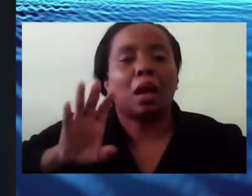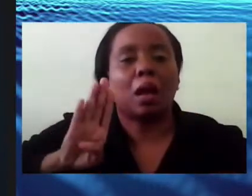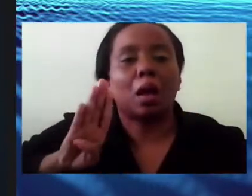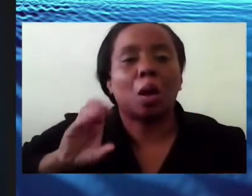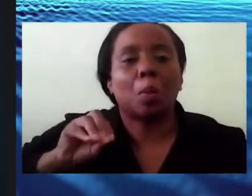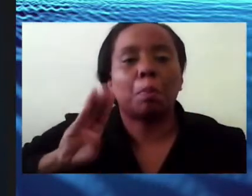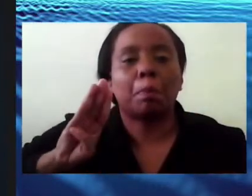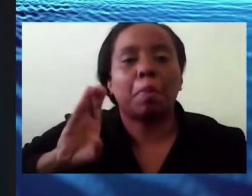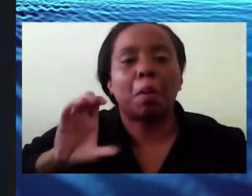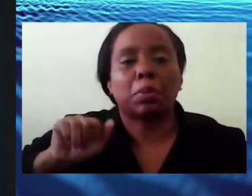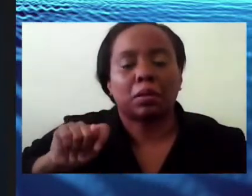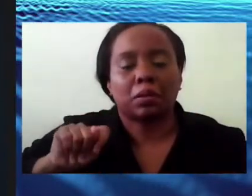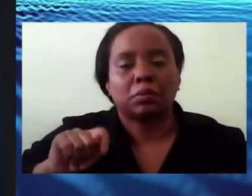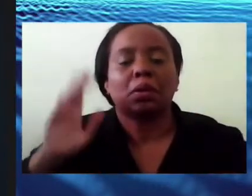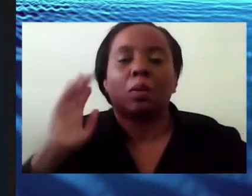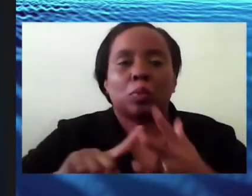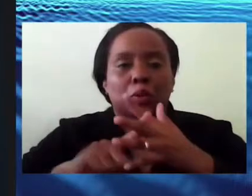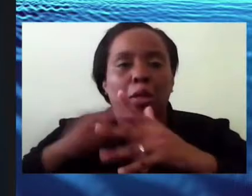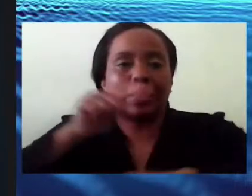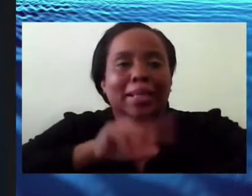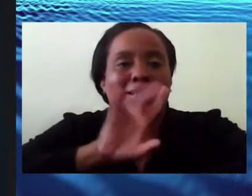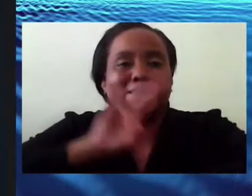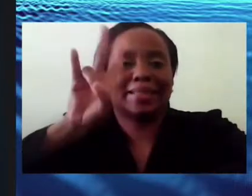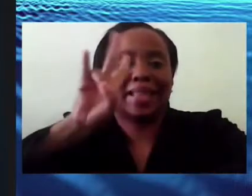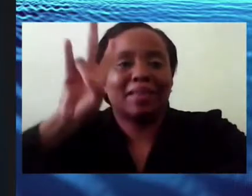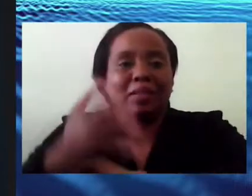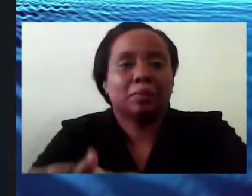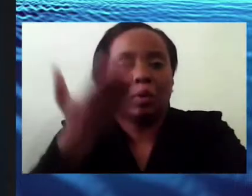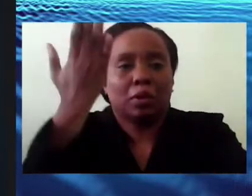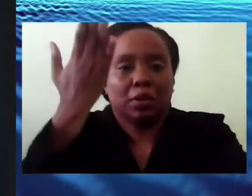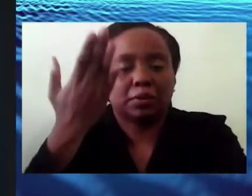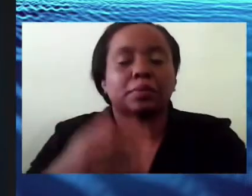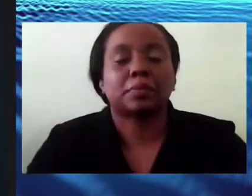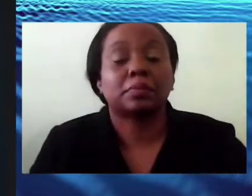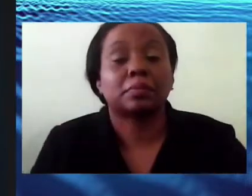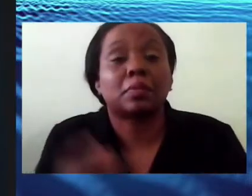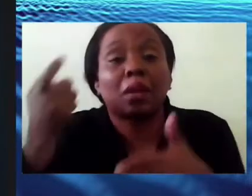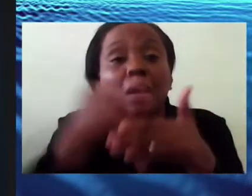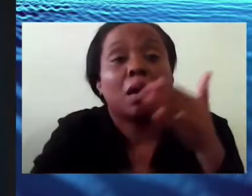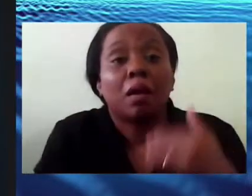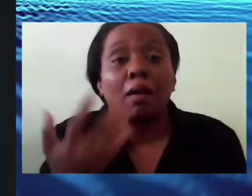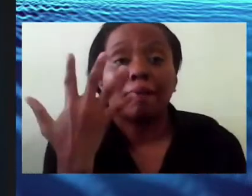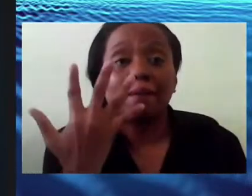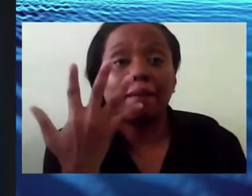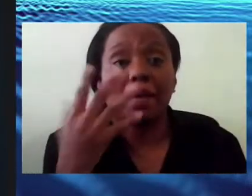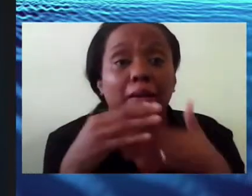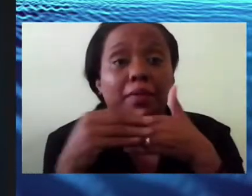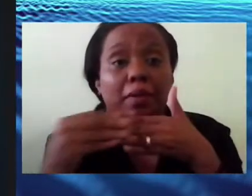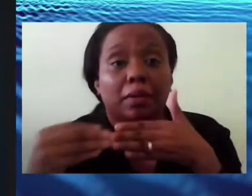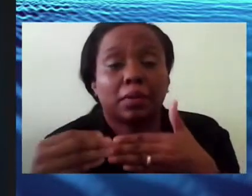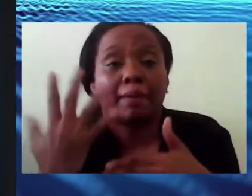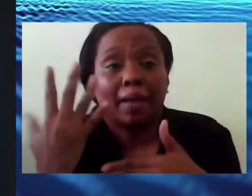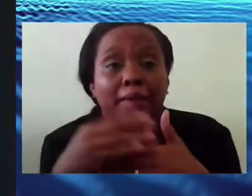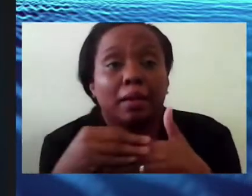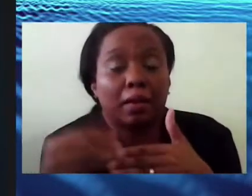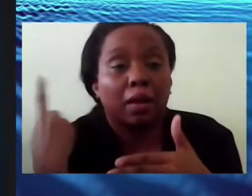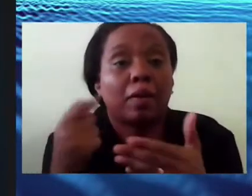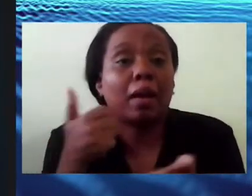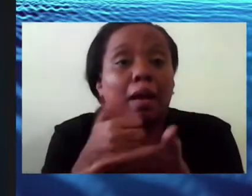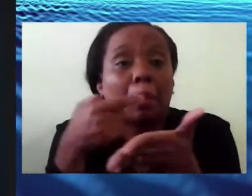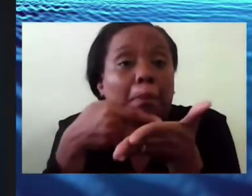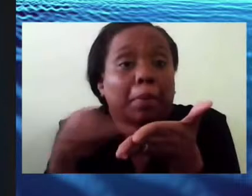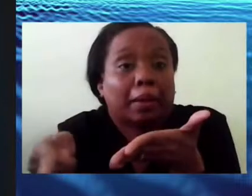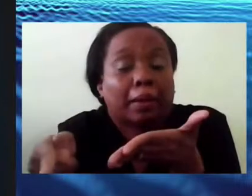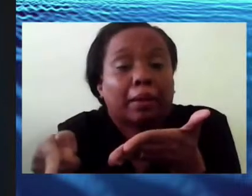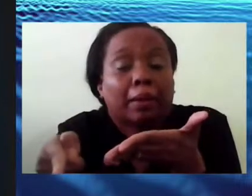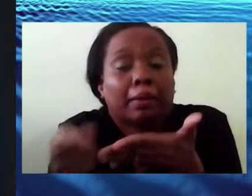7 a.m. There'll be a small fee of $5 to assist in paying for the equipment to move the